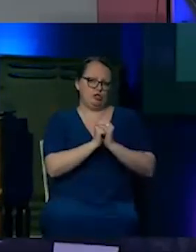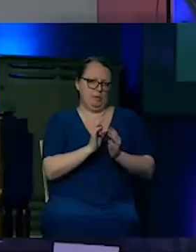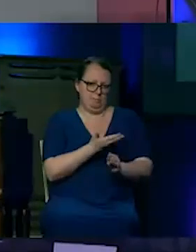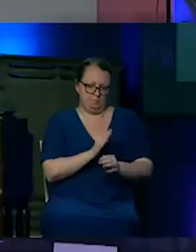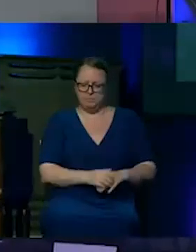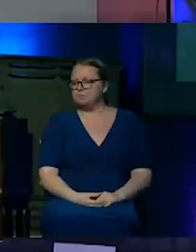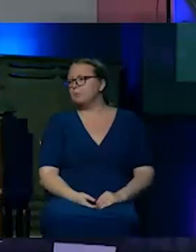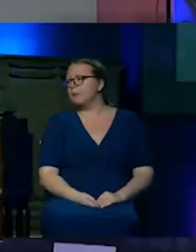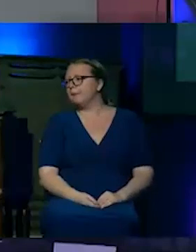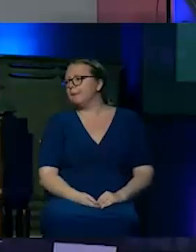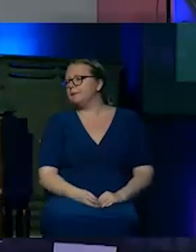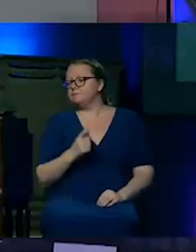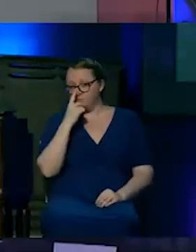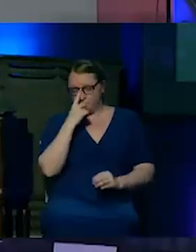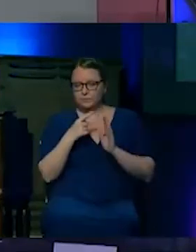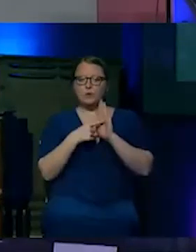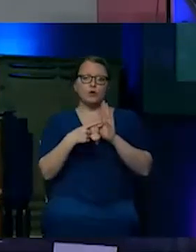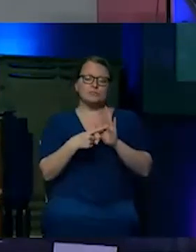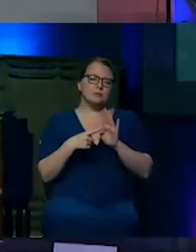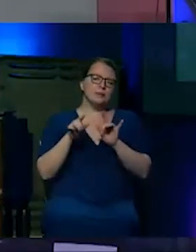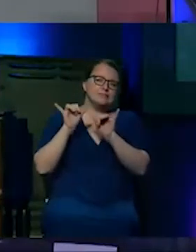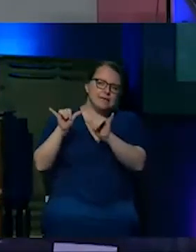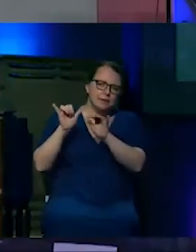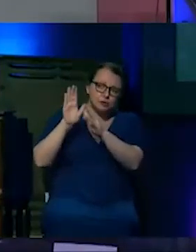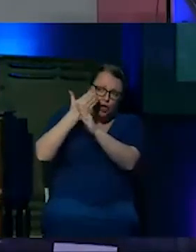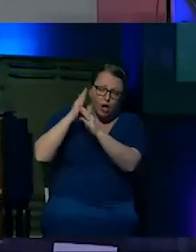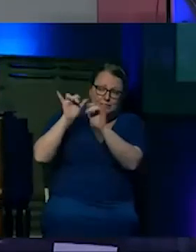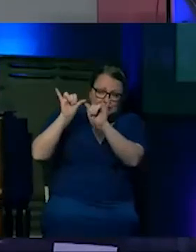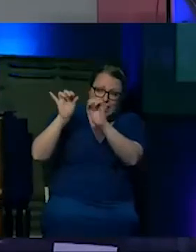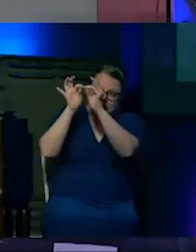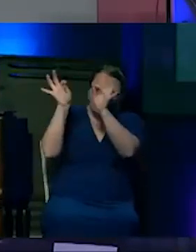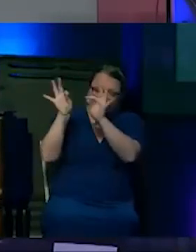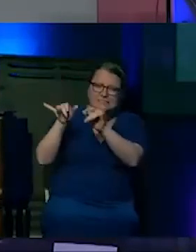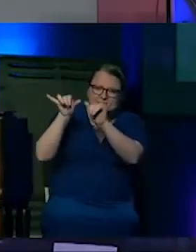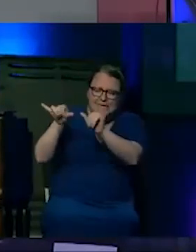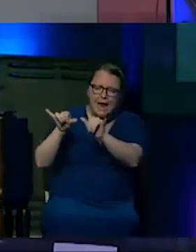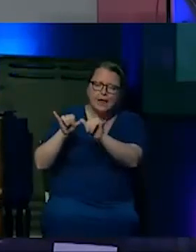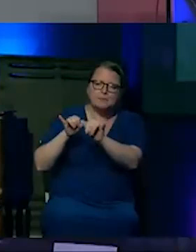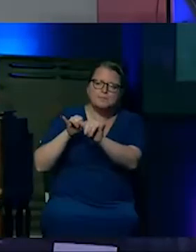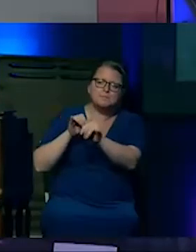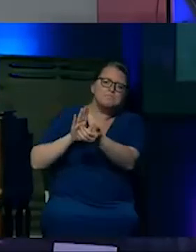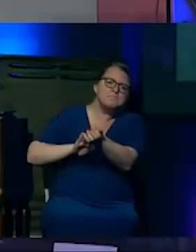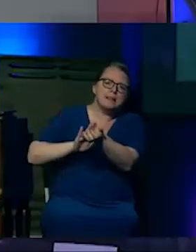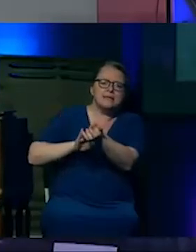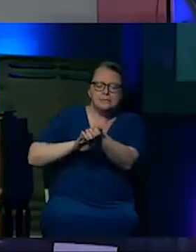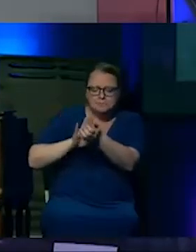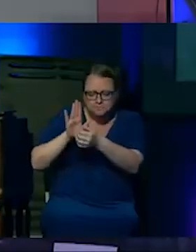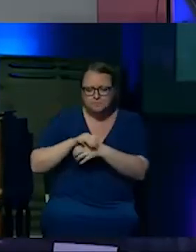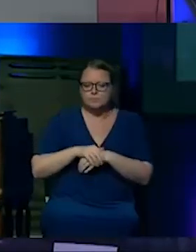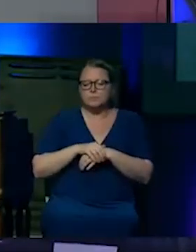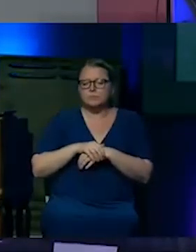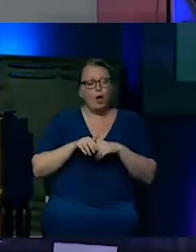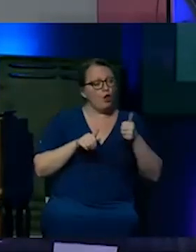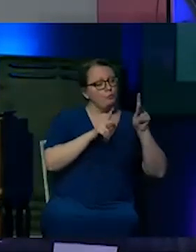for instance, like, there's the same song, the same lyrics, the same melody, and, you know,